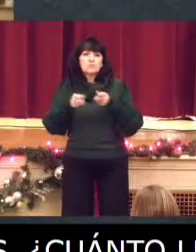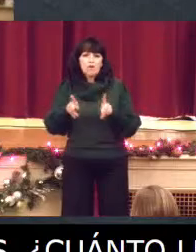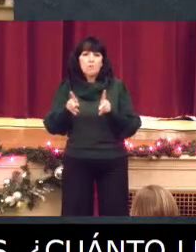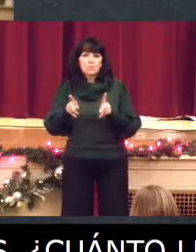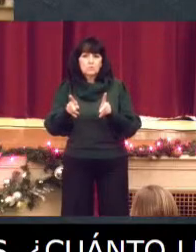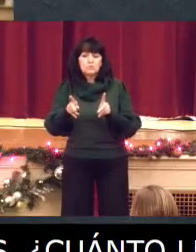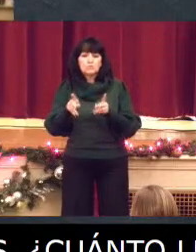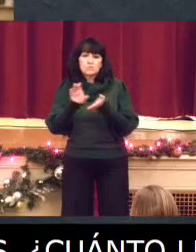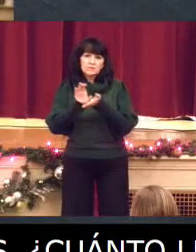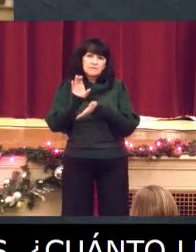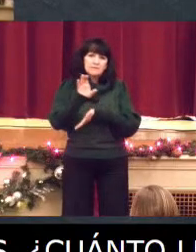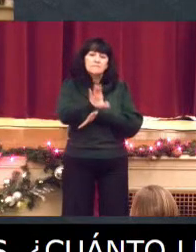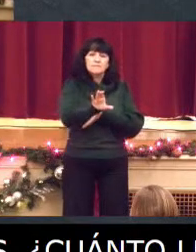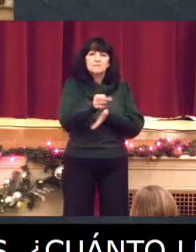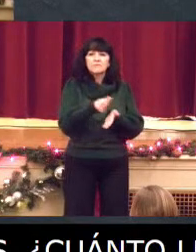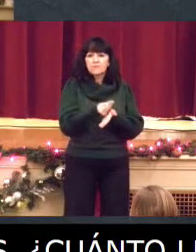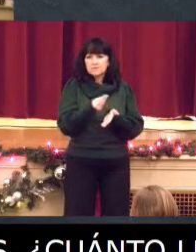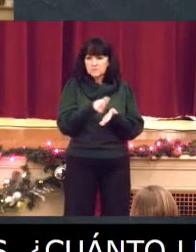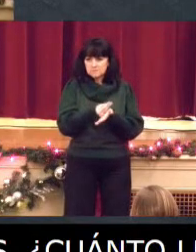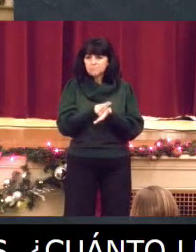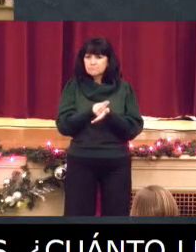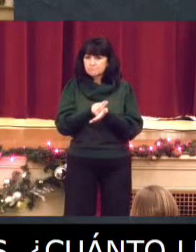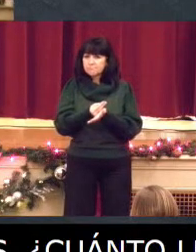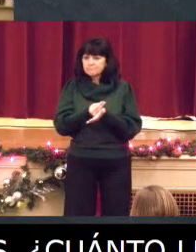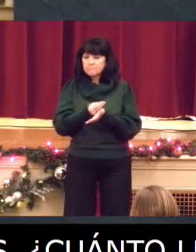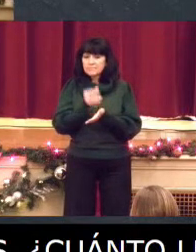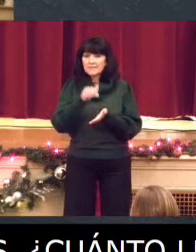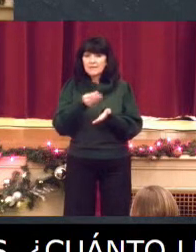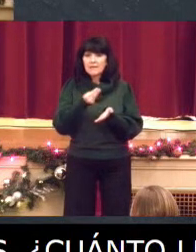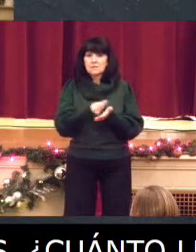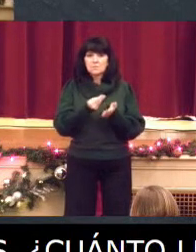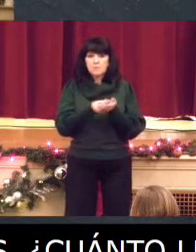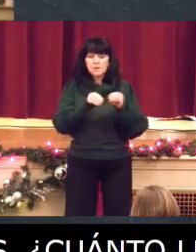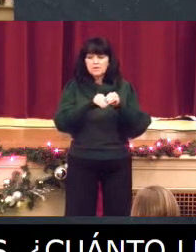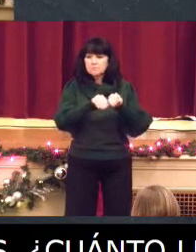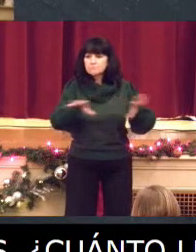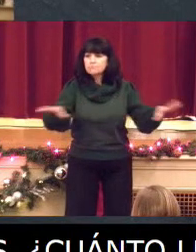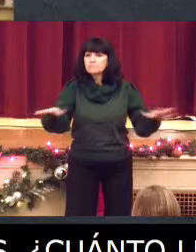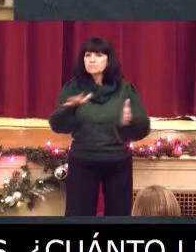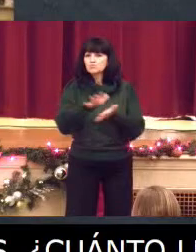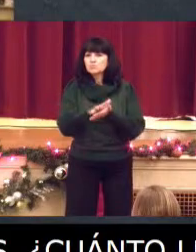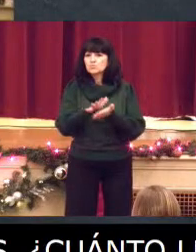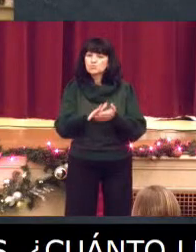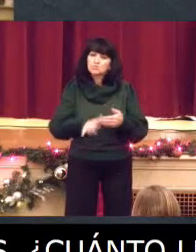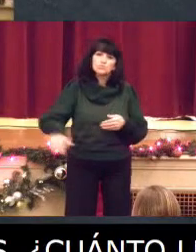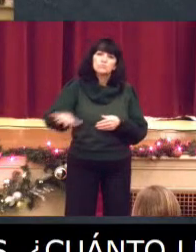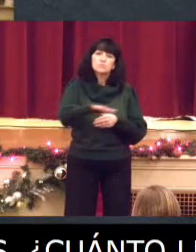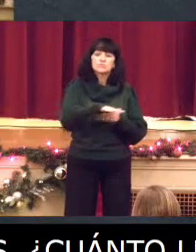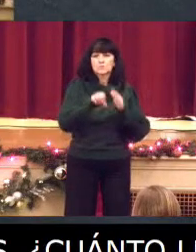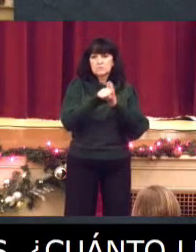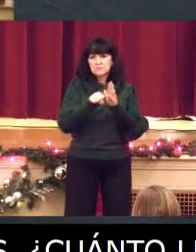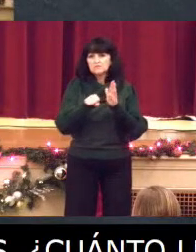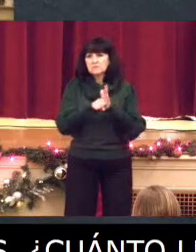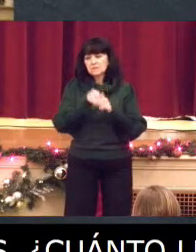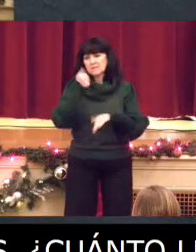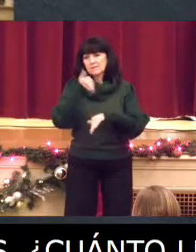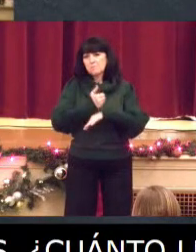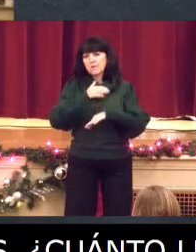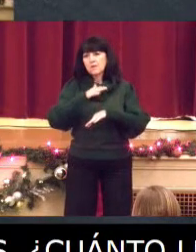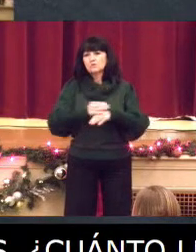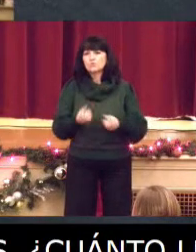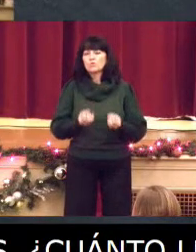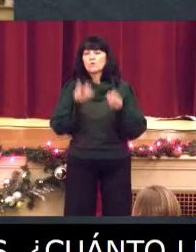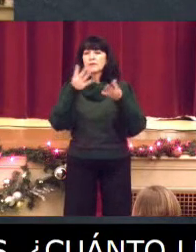some idea, that goes to schools across the state. based on the enrollment of students from